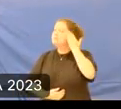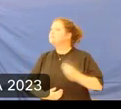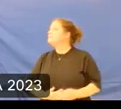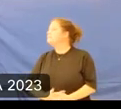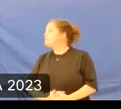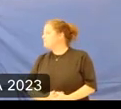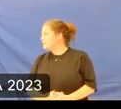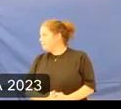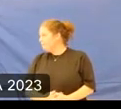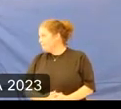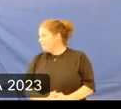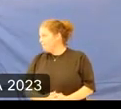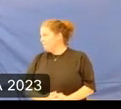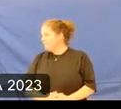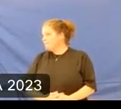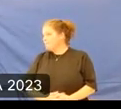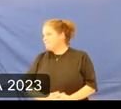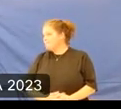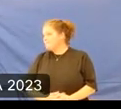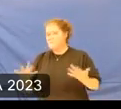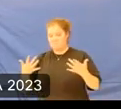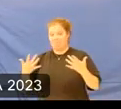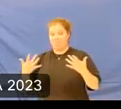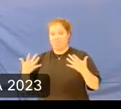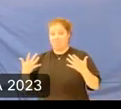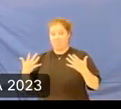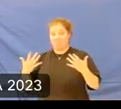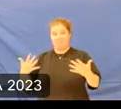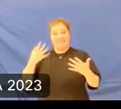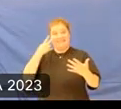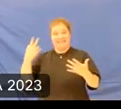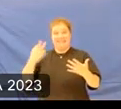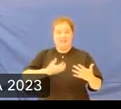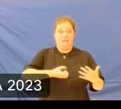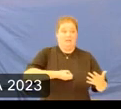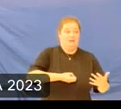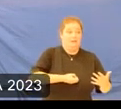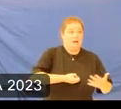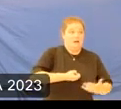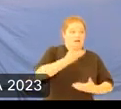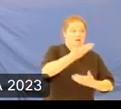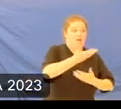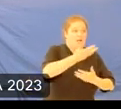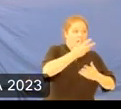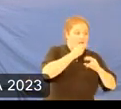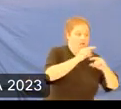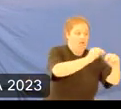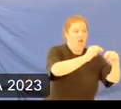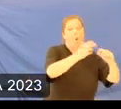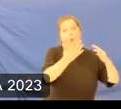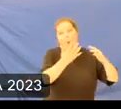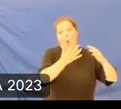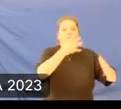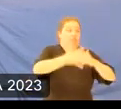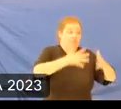that it's this gap between our production, the slow production, and